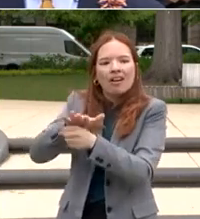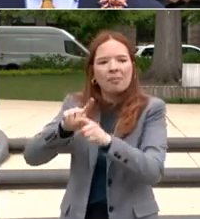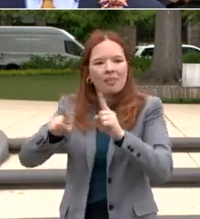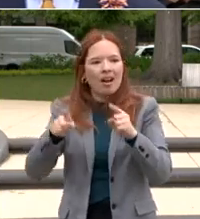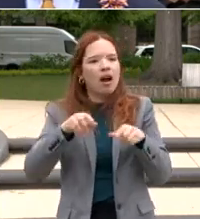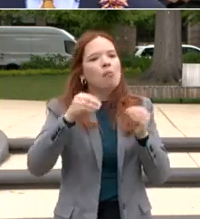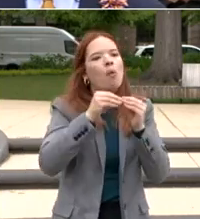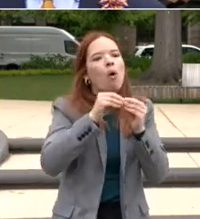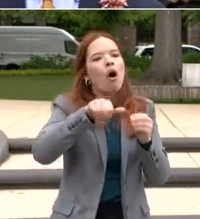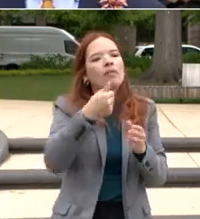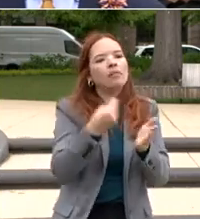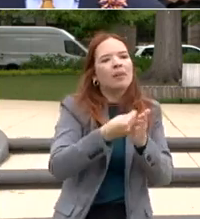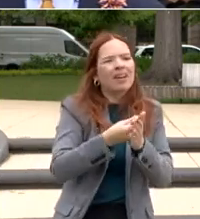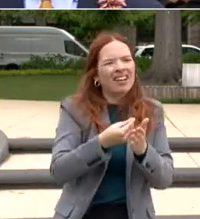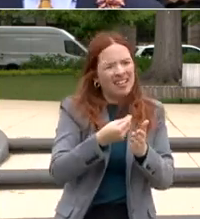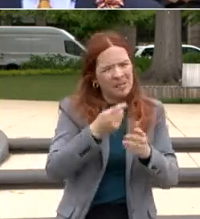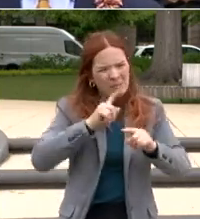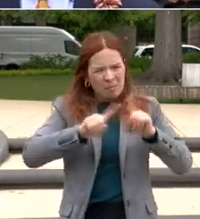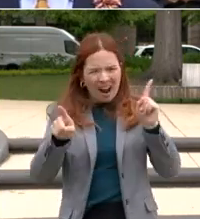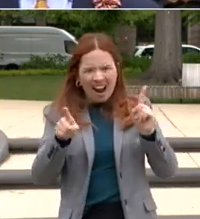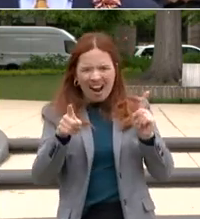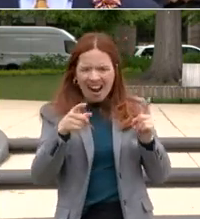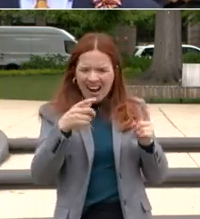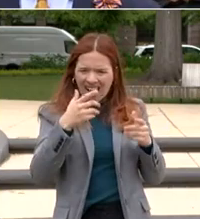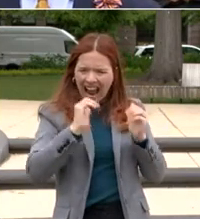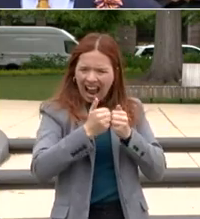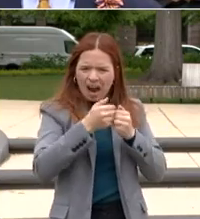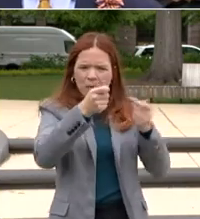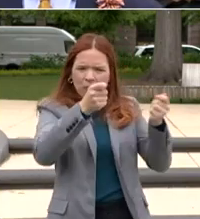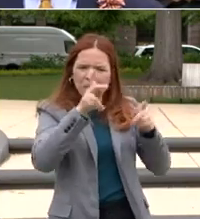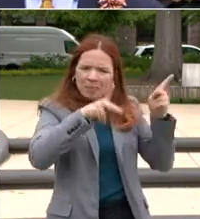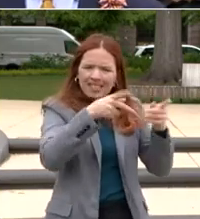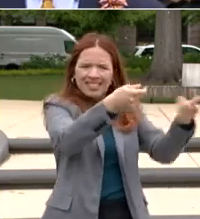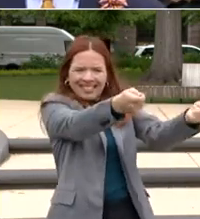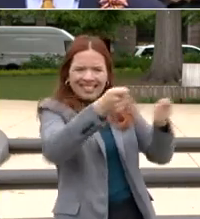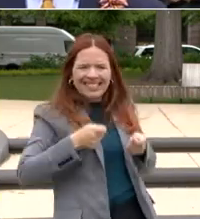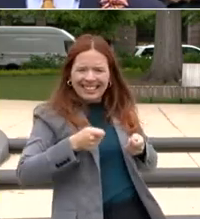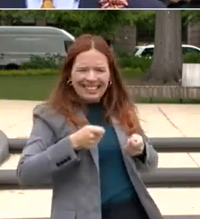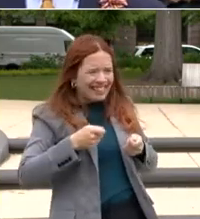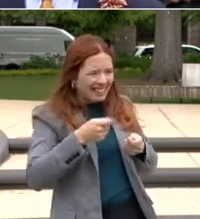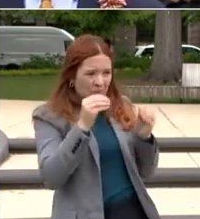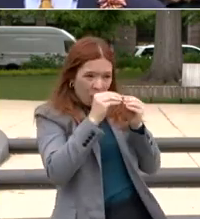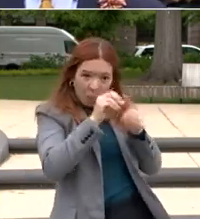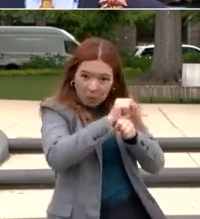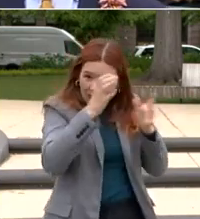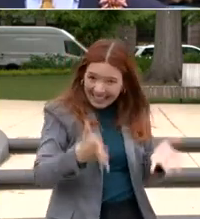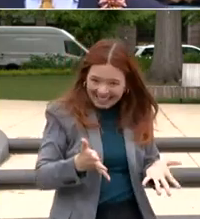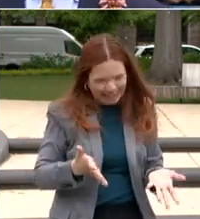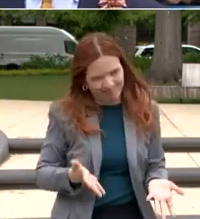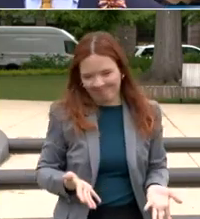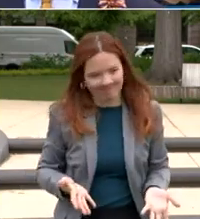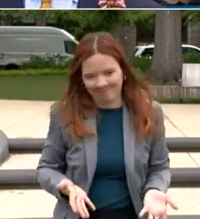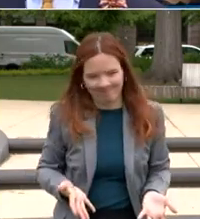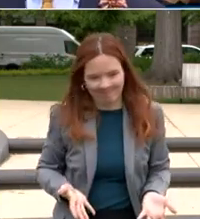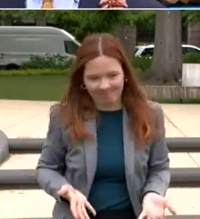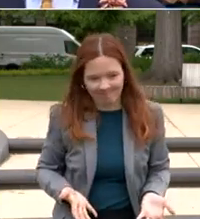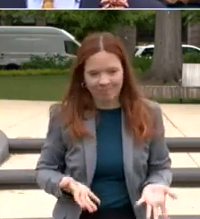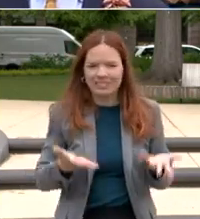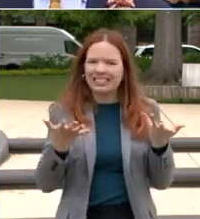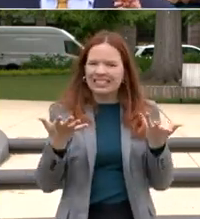them to come back to work in the downtown. We make it harder for people to use rideshare like Uber and